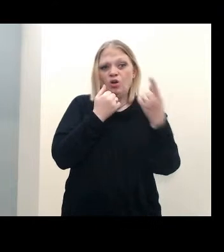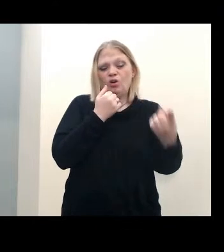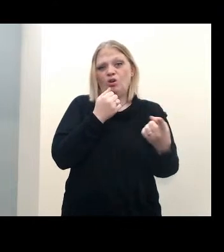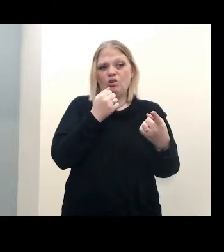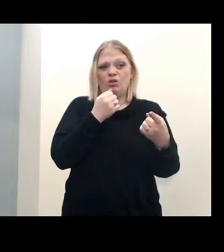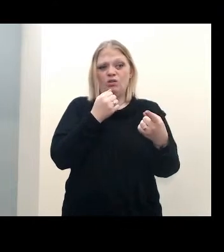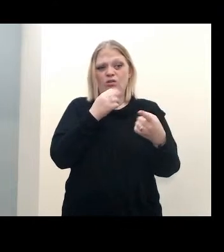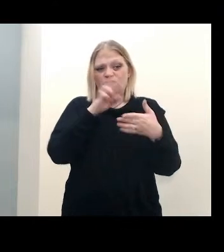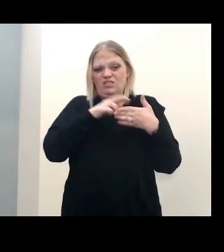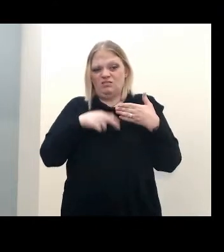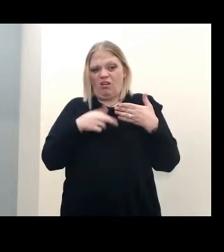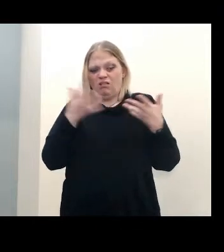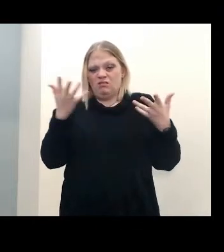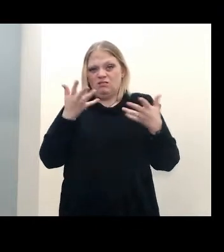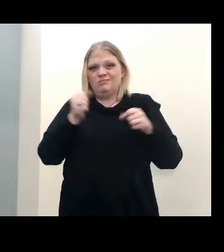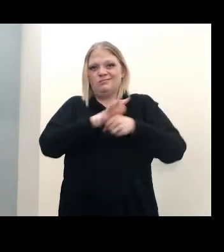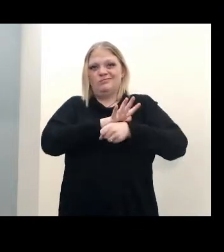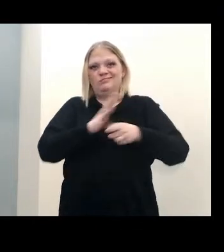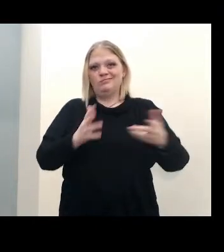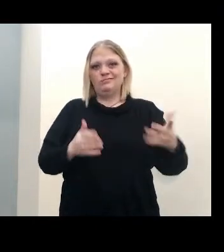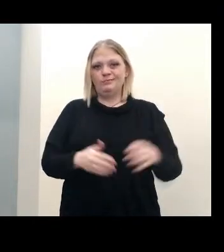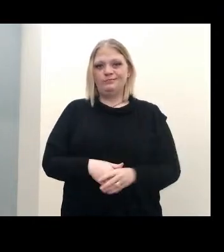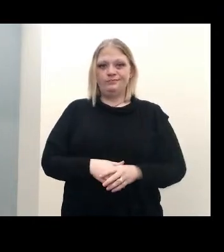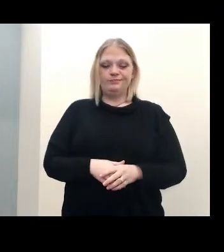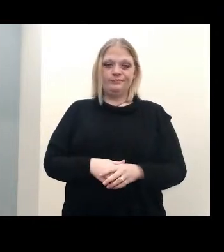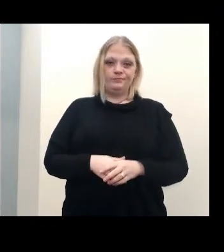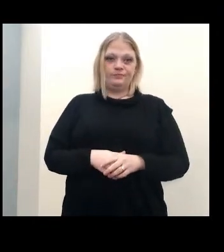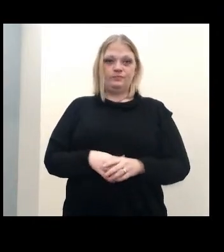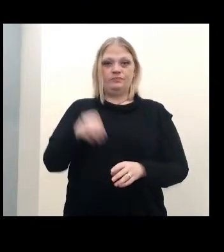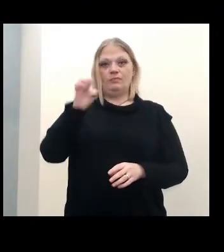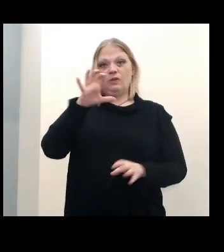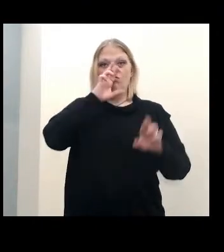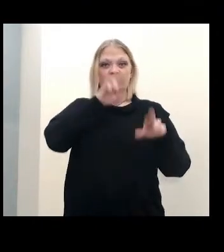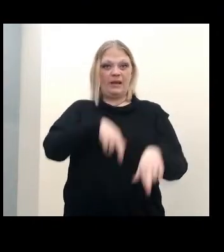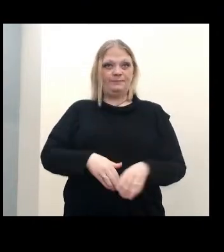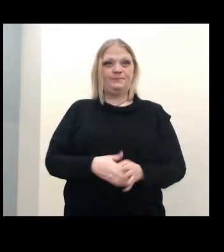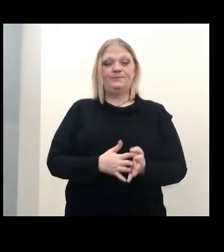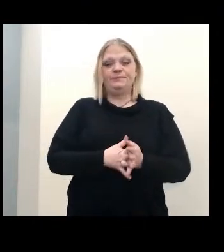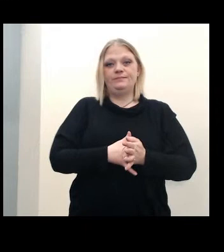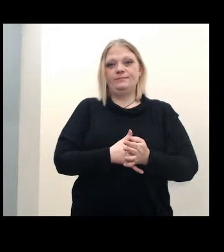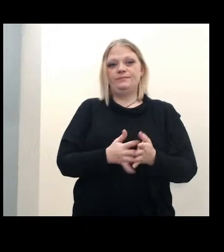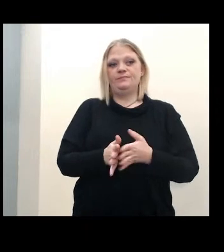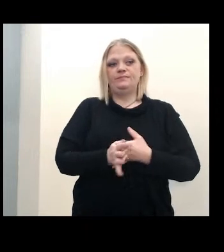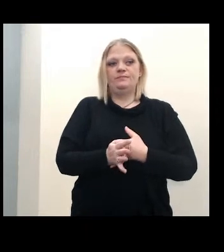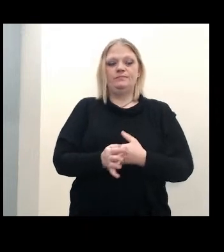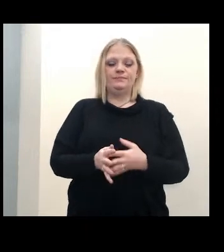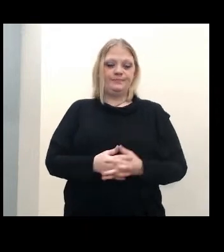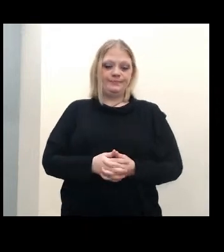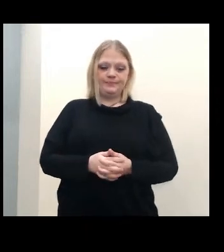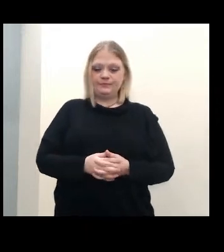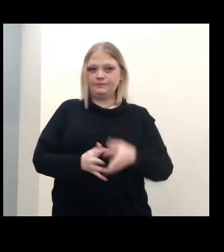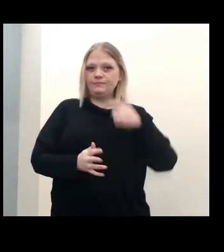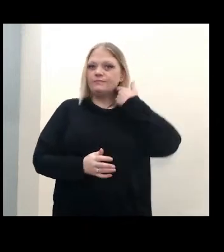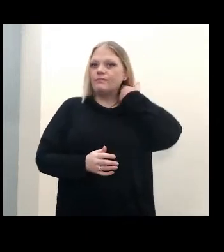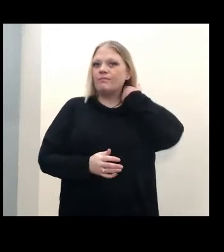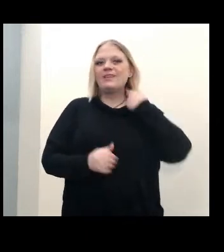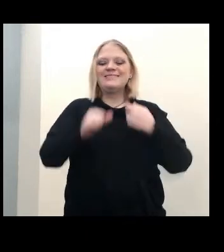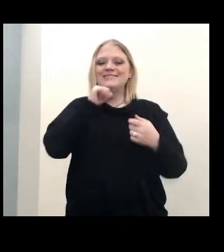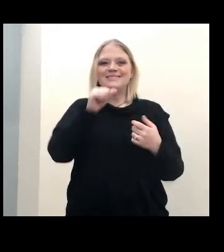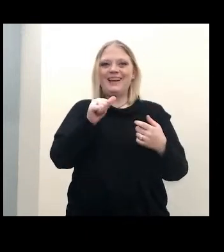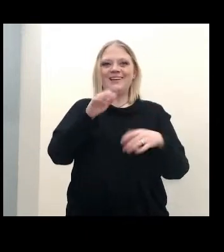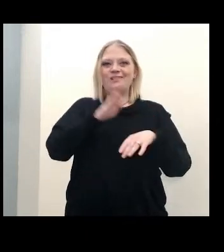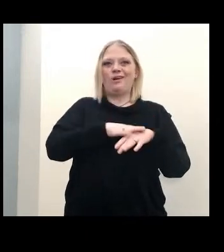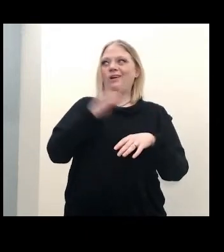of the terrible pandemic. Erie County responds. It's not even in the chart or